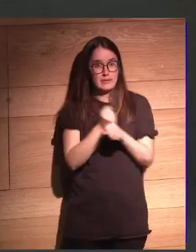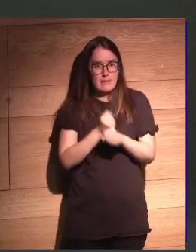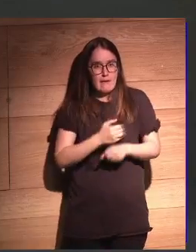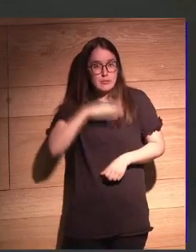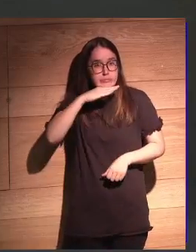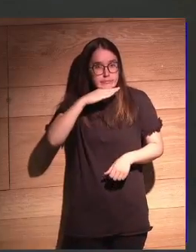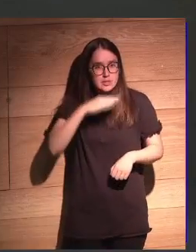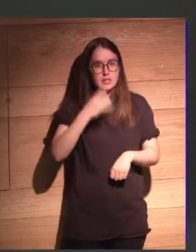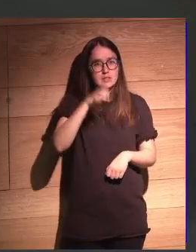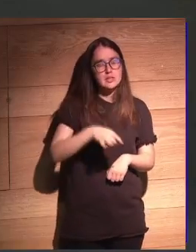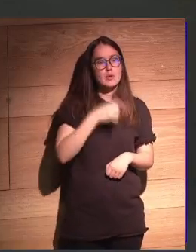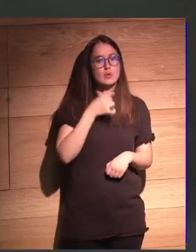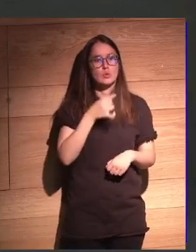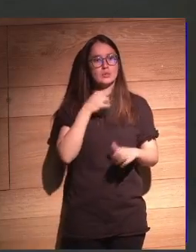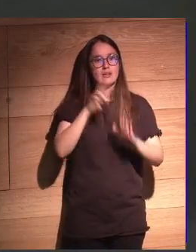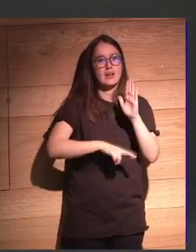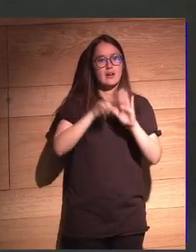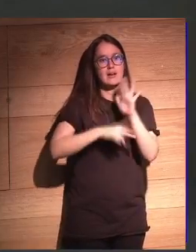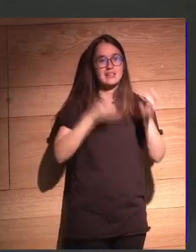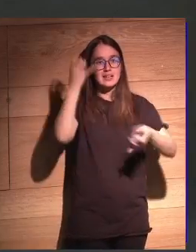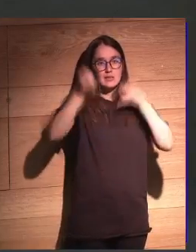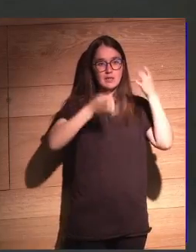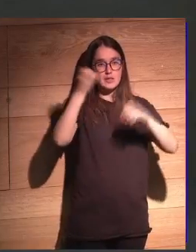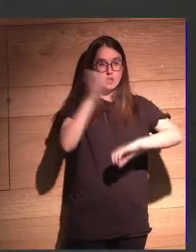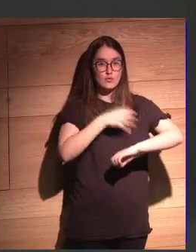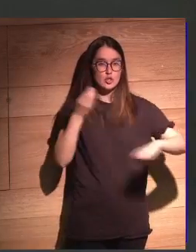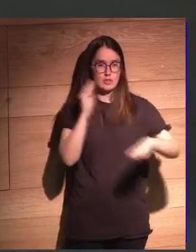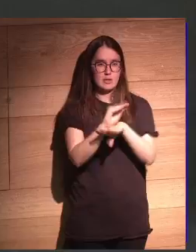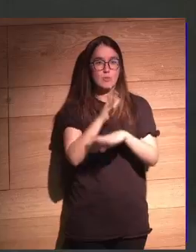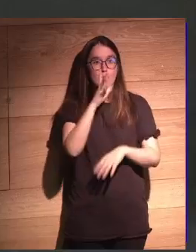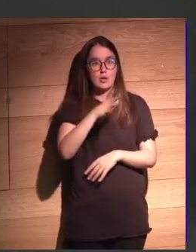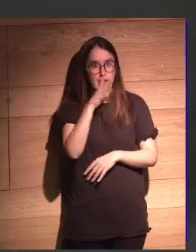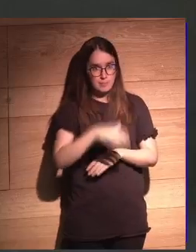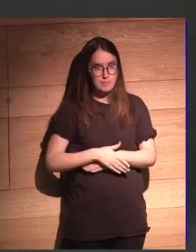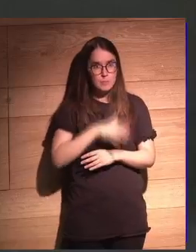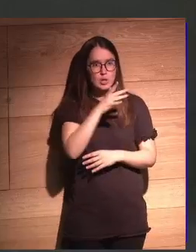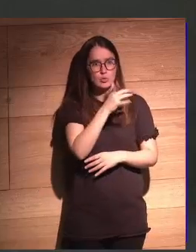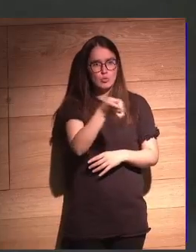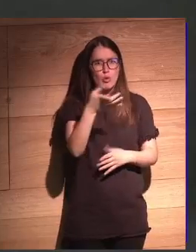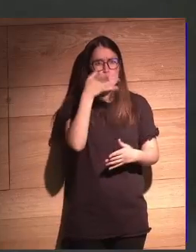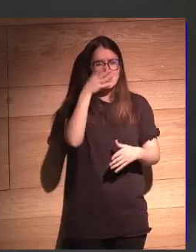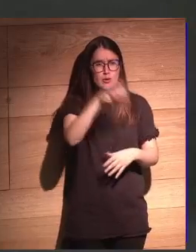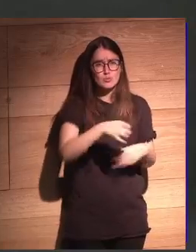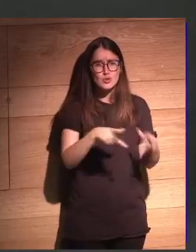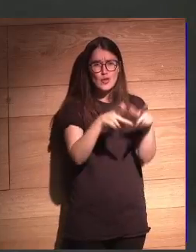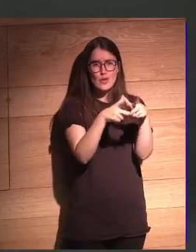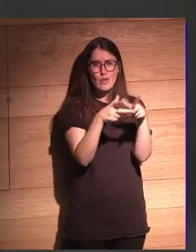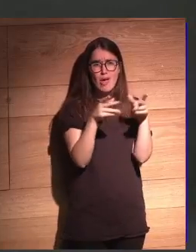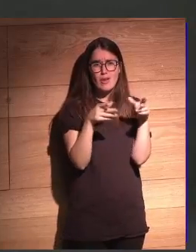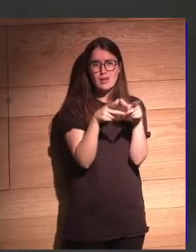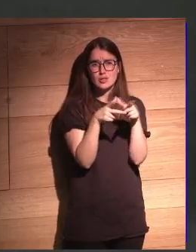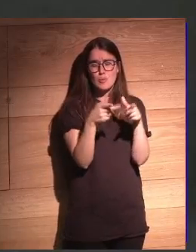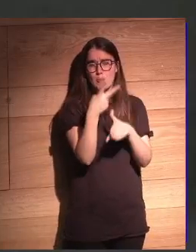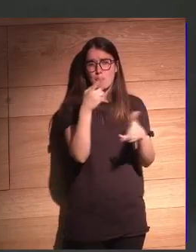more, and they're treating people very poorly because they're really overwhelmed with the amount of work that they have. Also, we would ask for